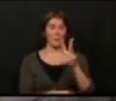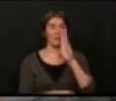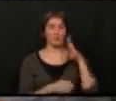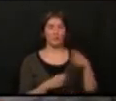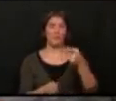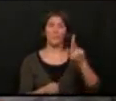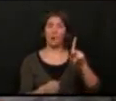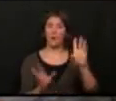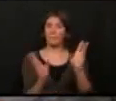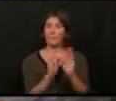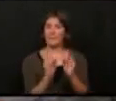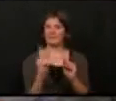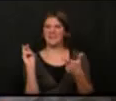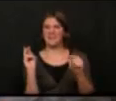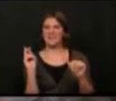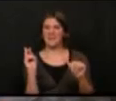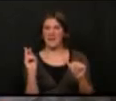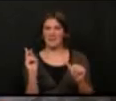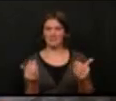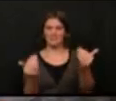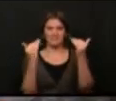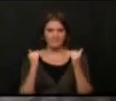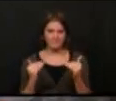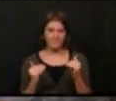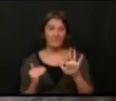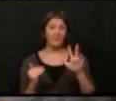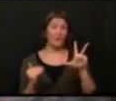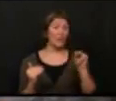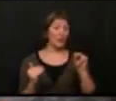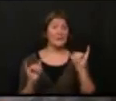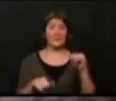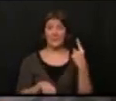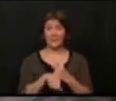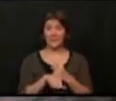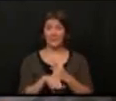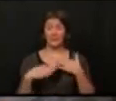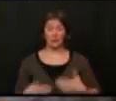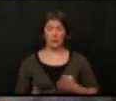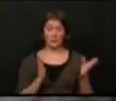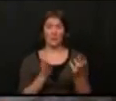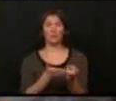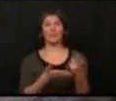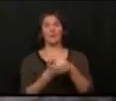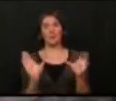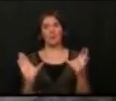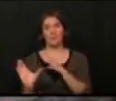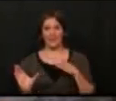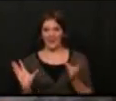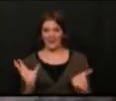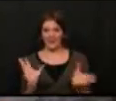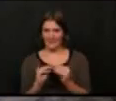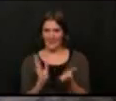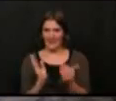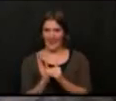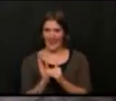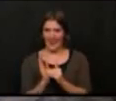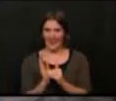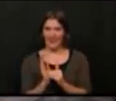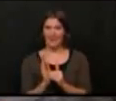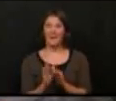Park Meeting, Gibson Aiken Conference Room. 5:30 p.m., Human Services Review Committee,